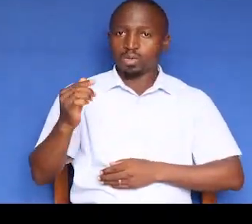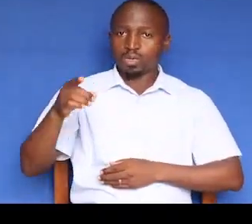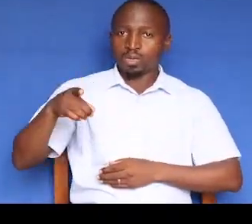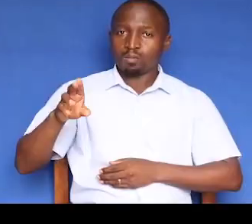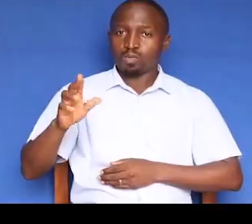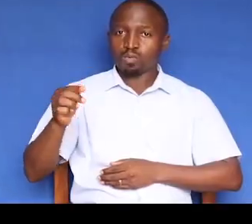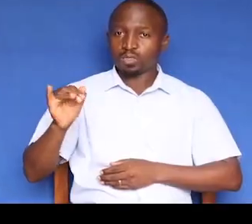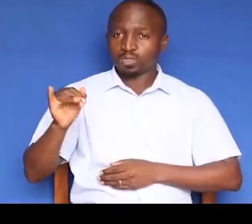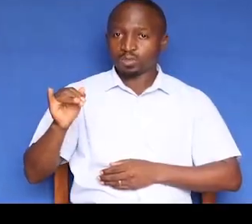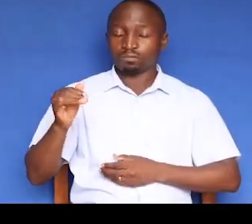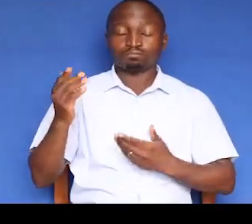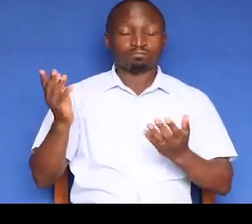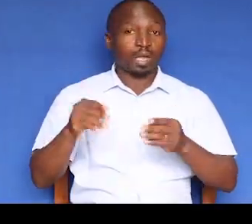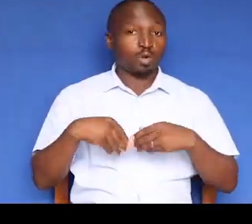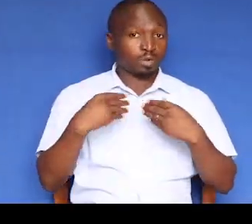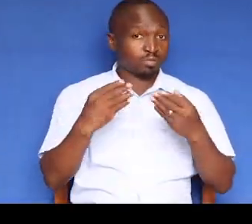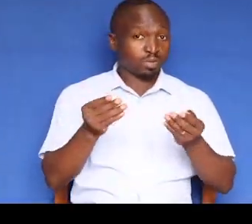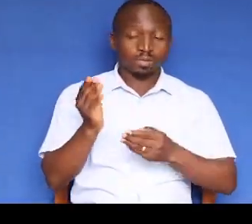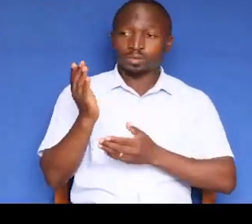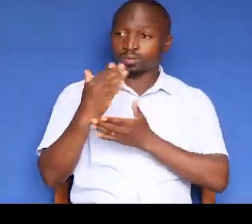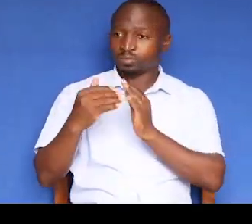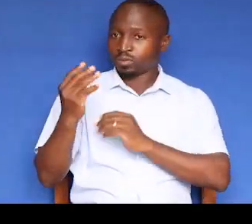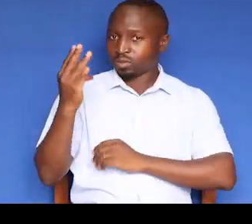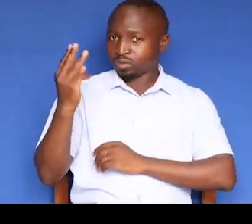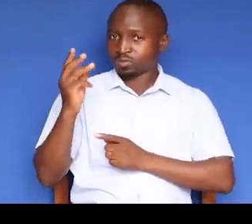output profit, we have to take